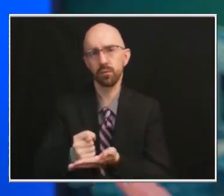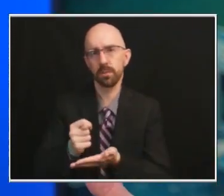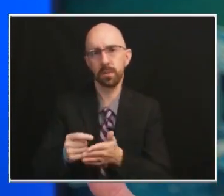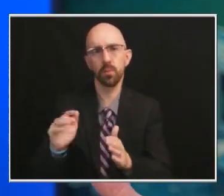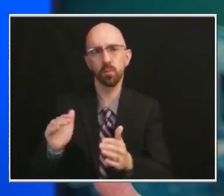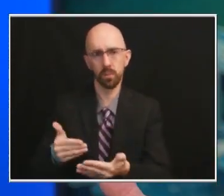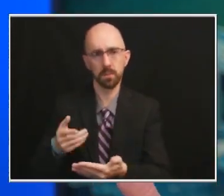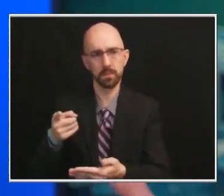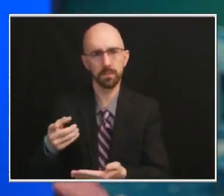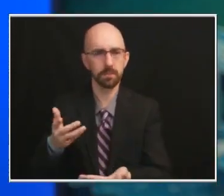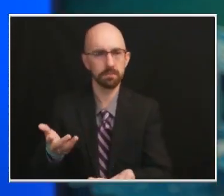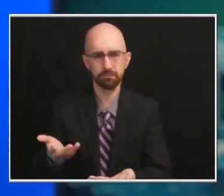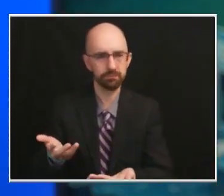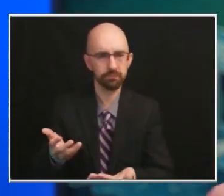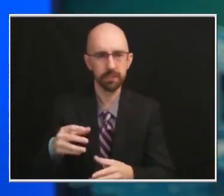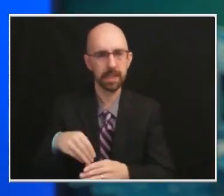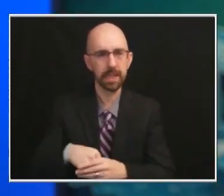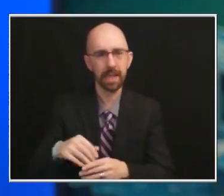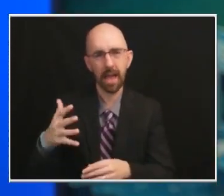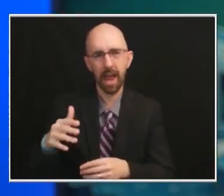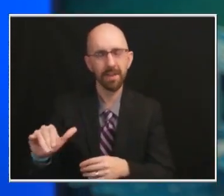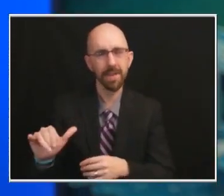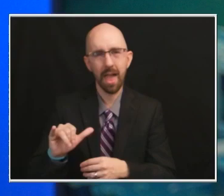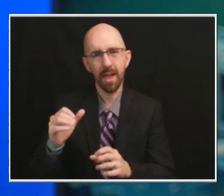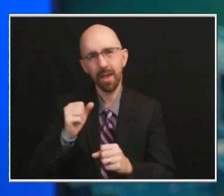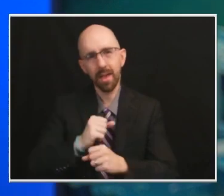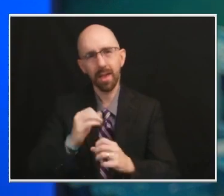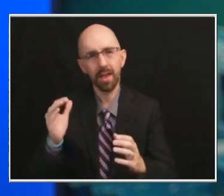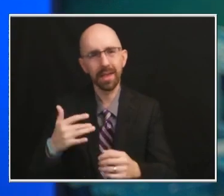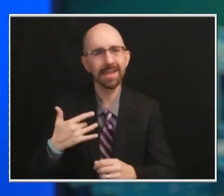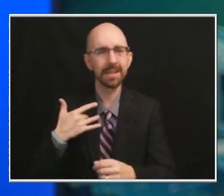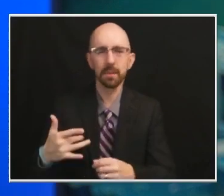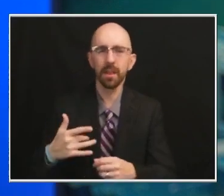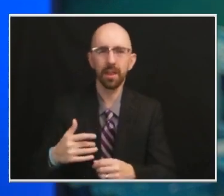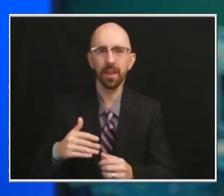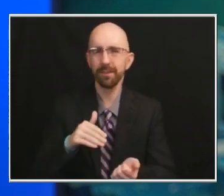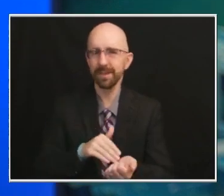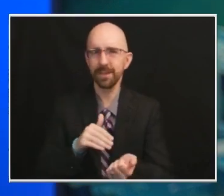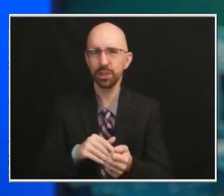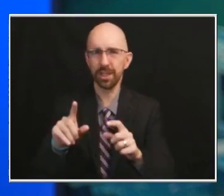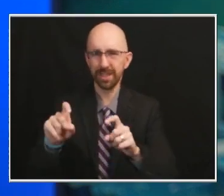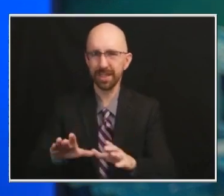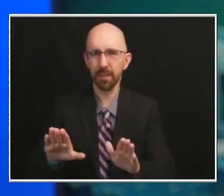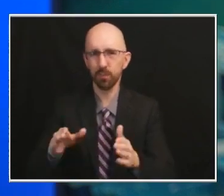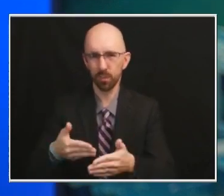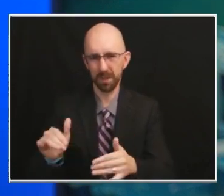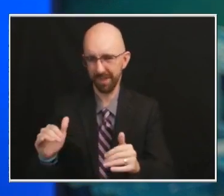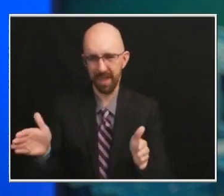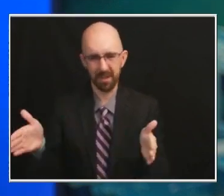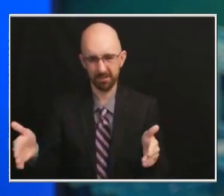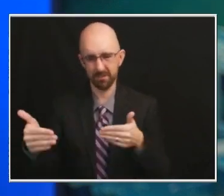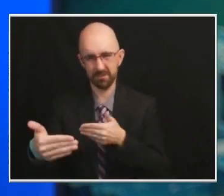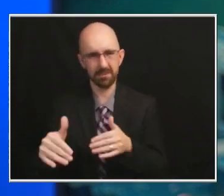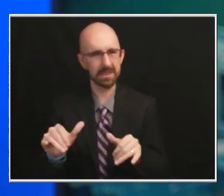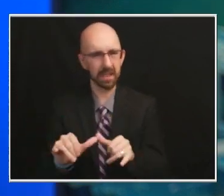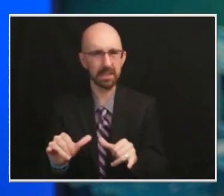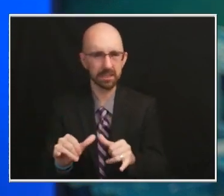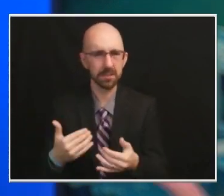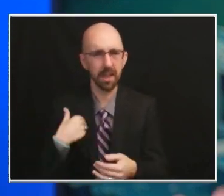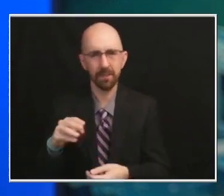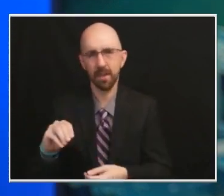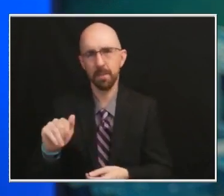a kind of like you would picture like a typical physician exam room. It's about that size. So we have our mat,